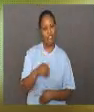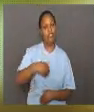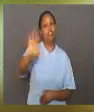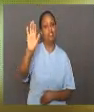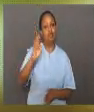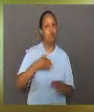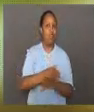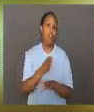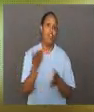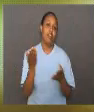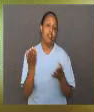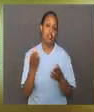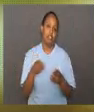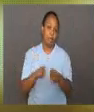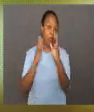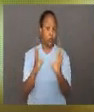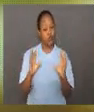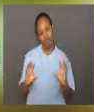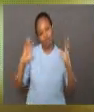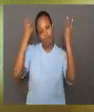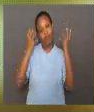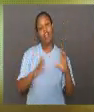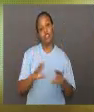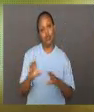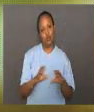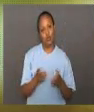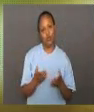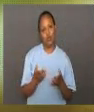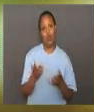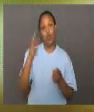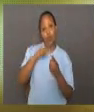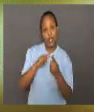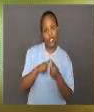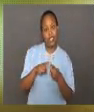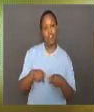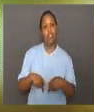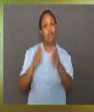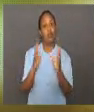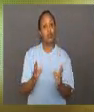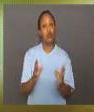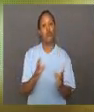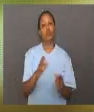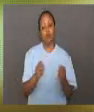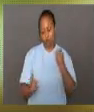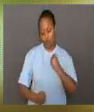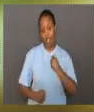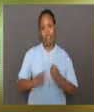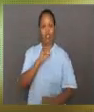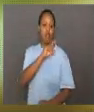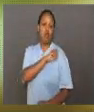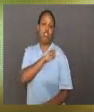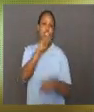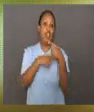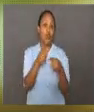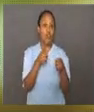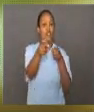government failed to respond, so the peasants rebelled. The government sent the police and the army to